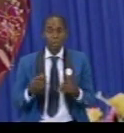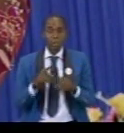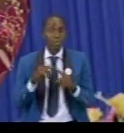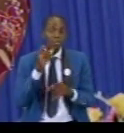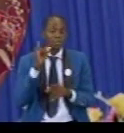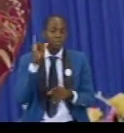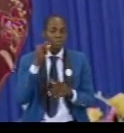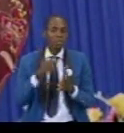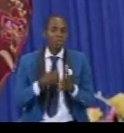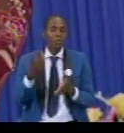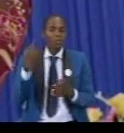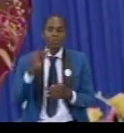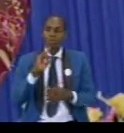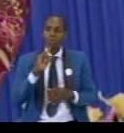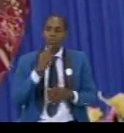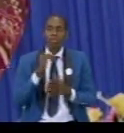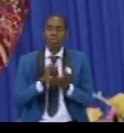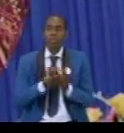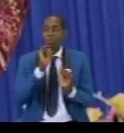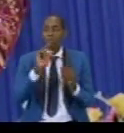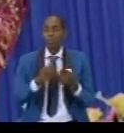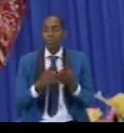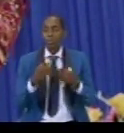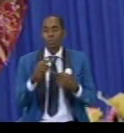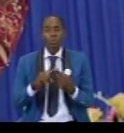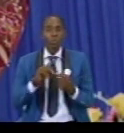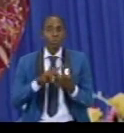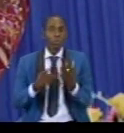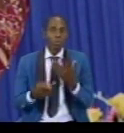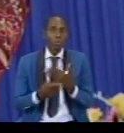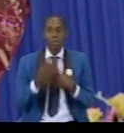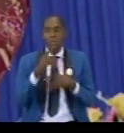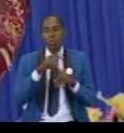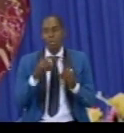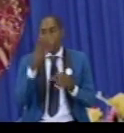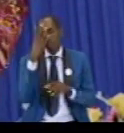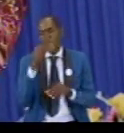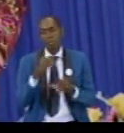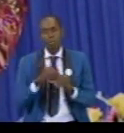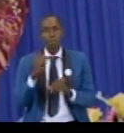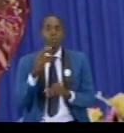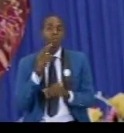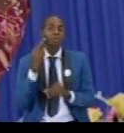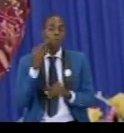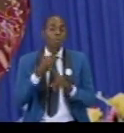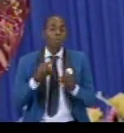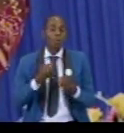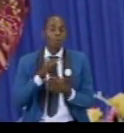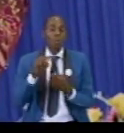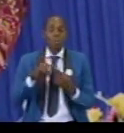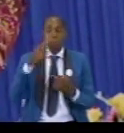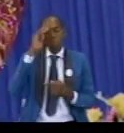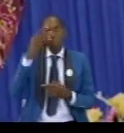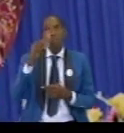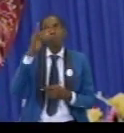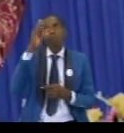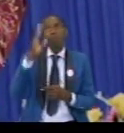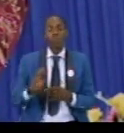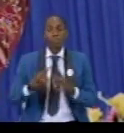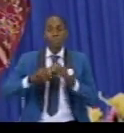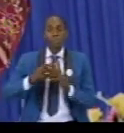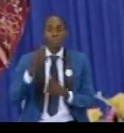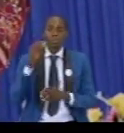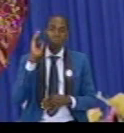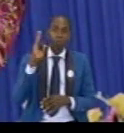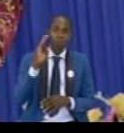severe that I couldn't attend the program yesterday. I slept inside the hostel. But when the GS started the message yesterday, I came outside. But